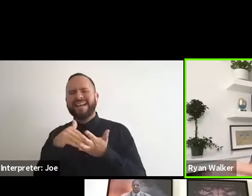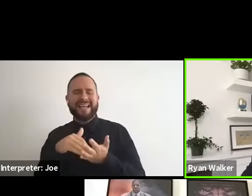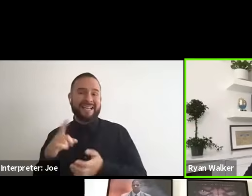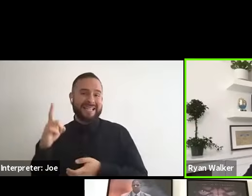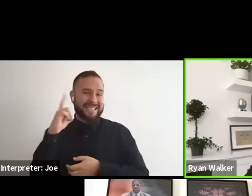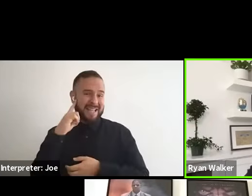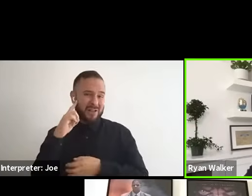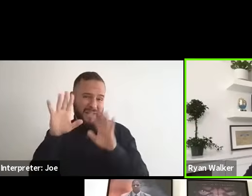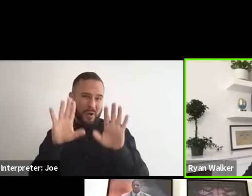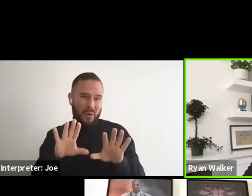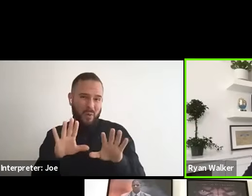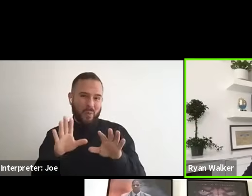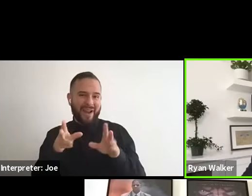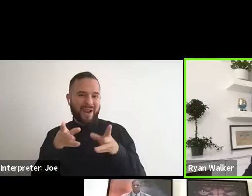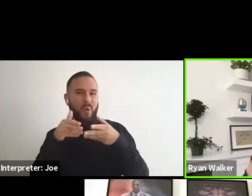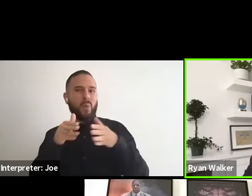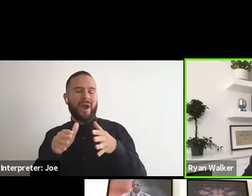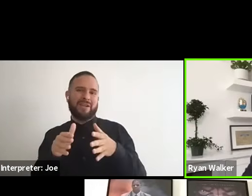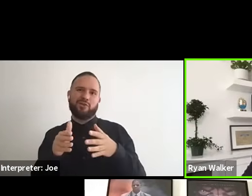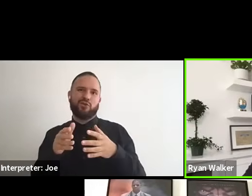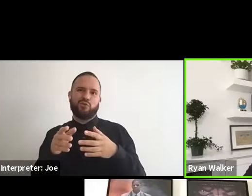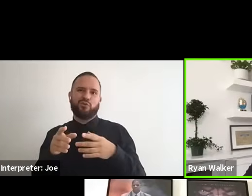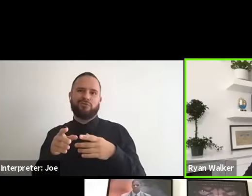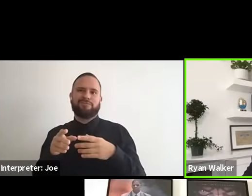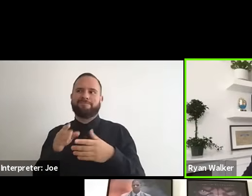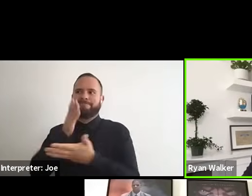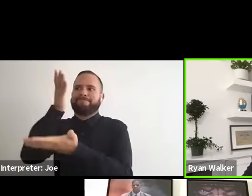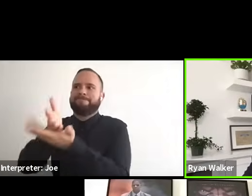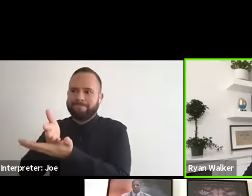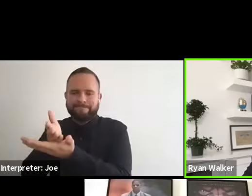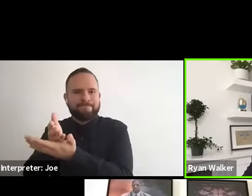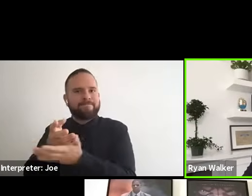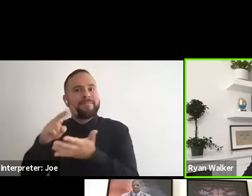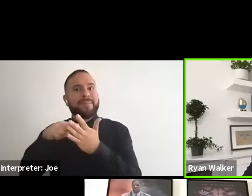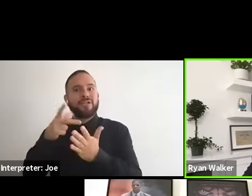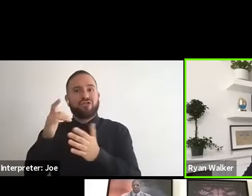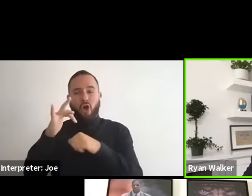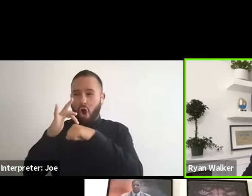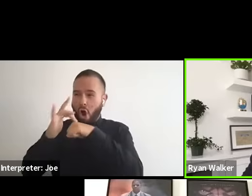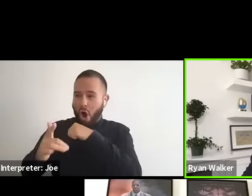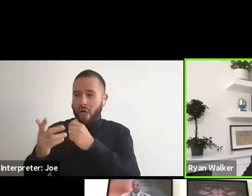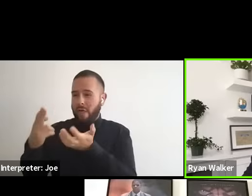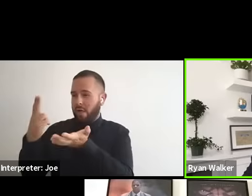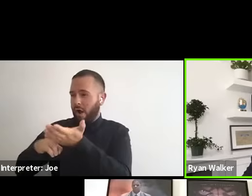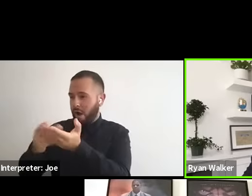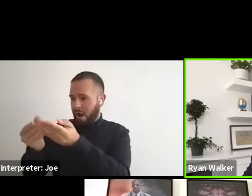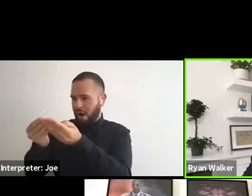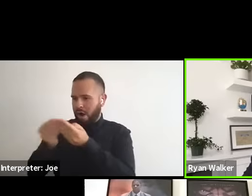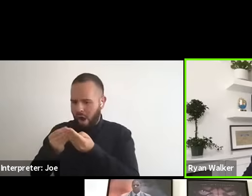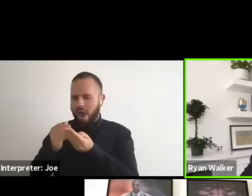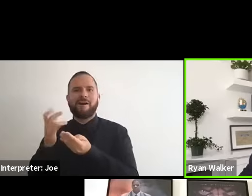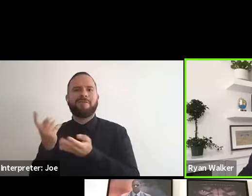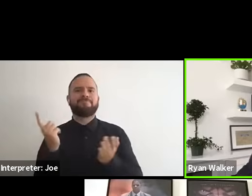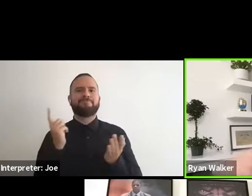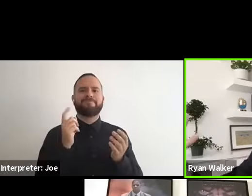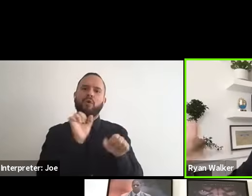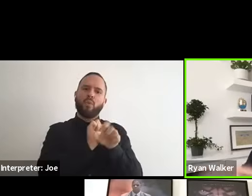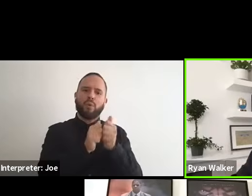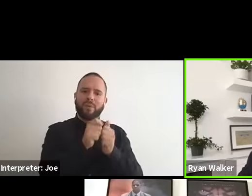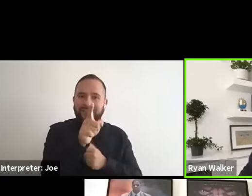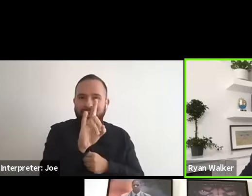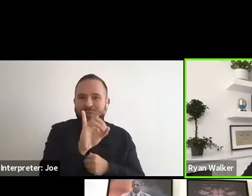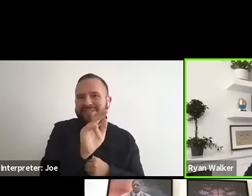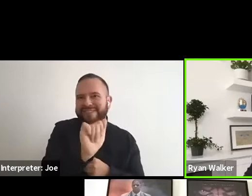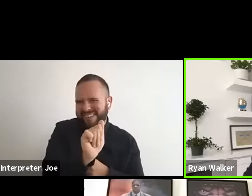work with someone like yourself early on, as soon as you receive that contract, to make sure there's nothing that holds you to it in perpetuity and,